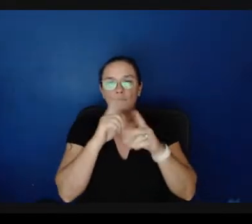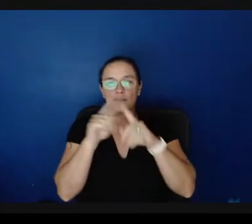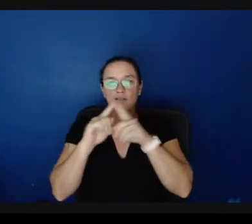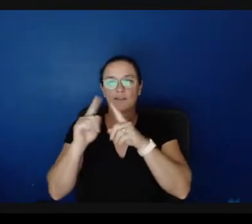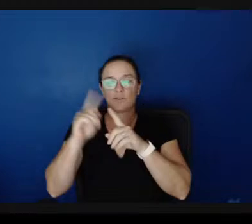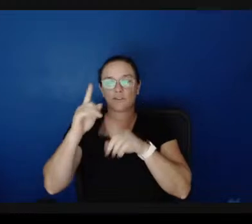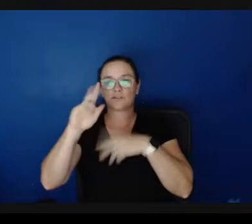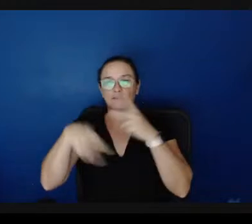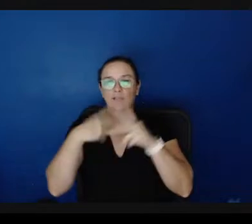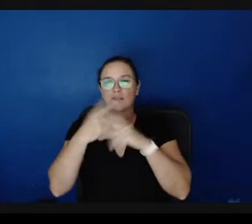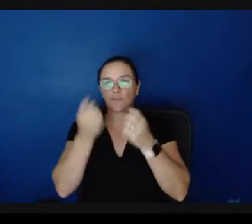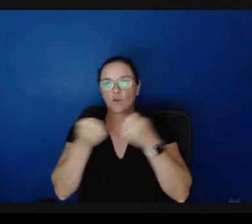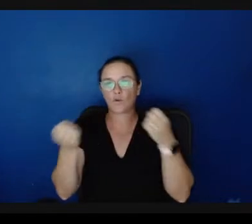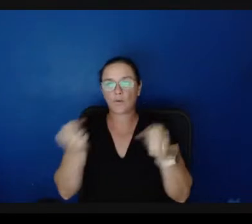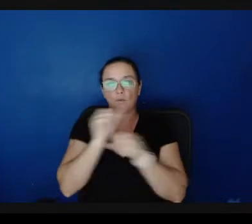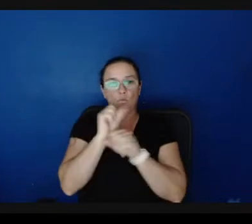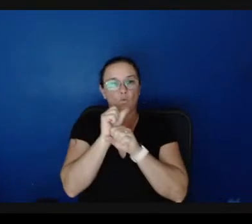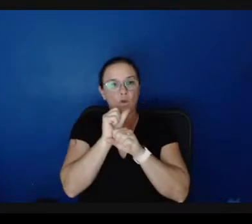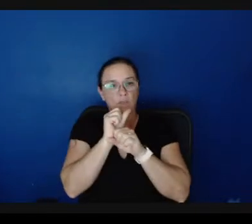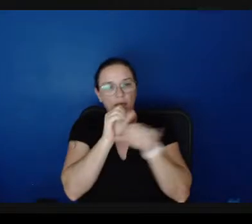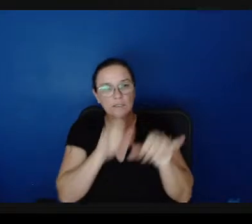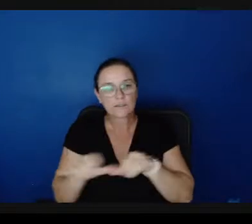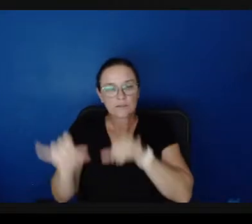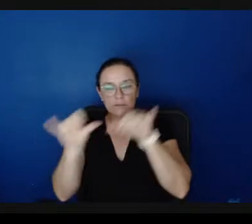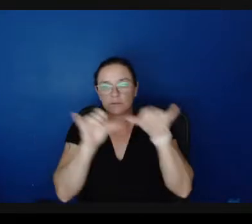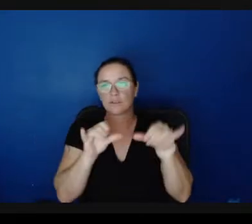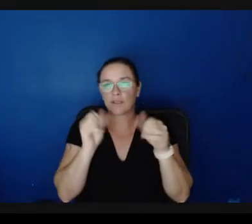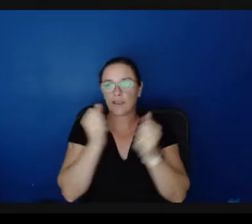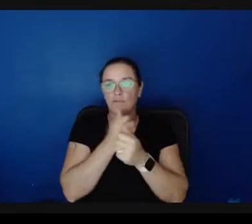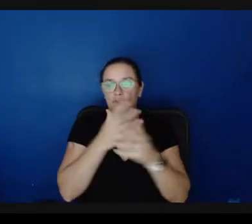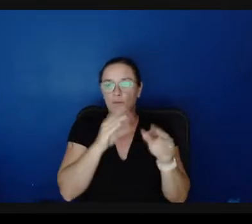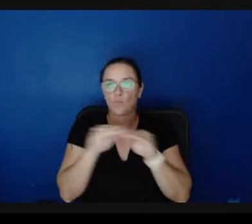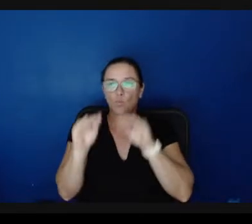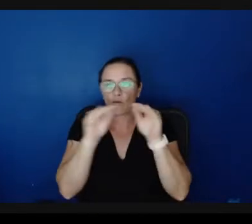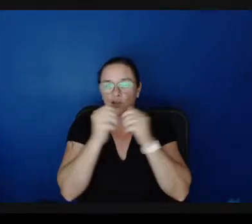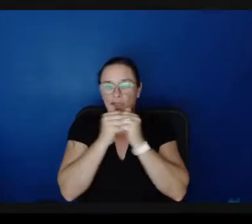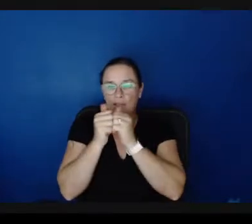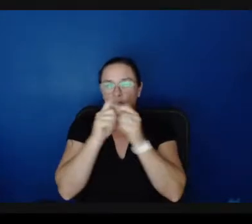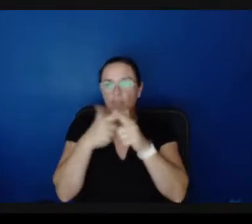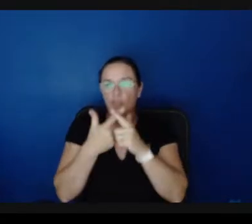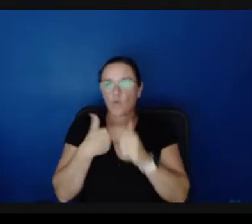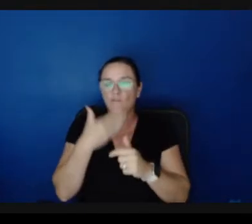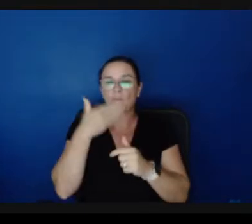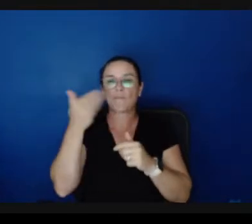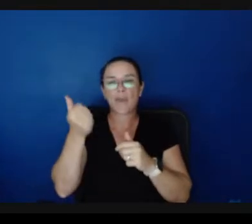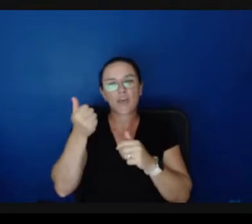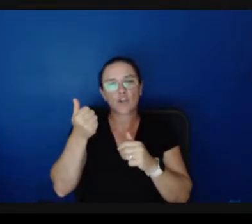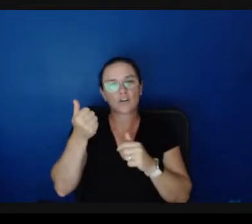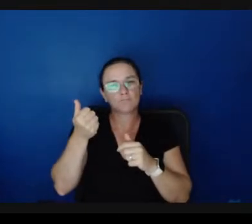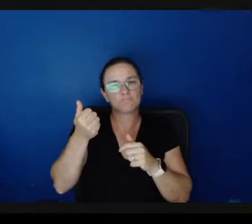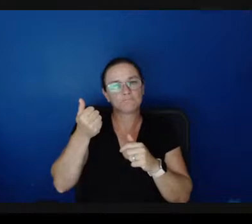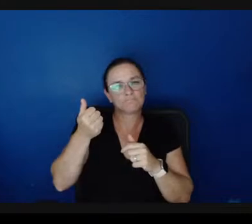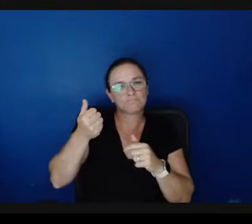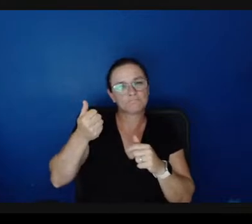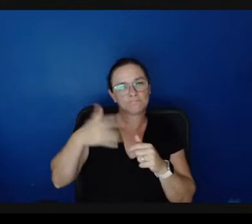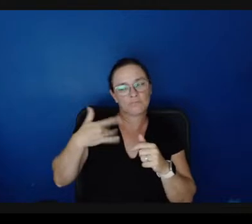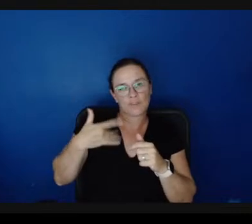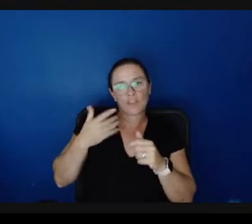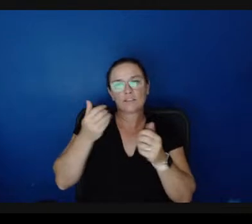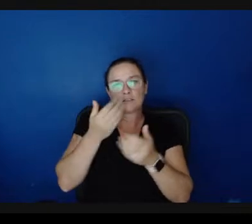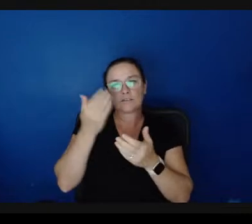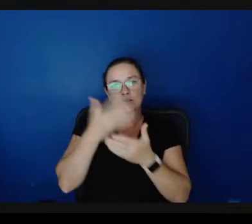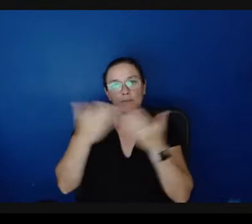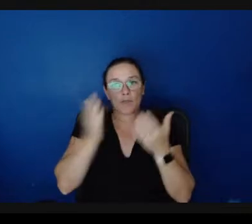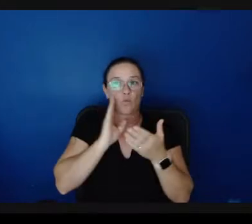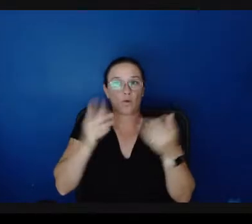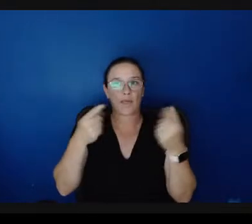and tilt and gas and temperature all moving together, and that gives you a better indication of something actually building up to erupt. So we're